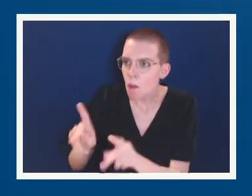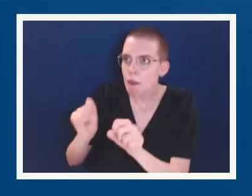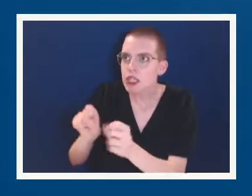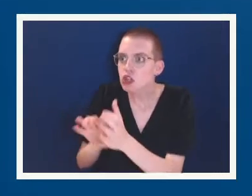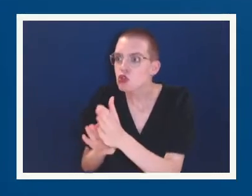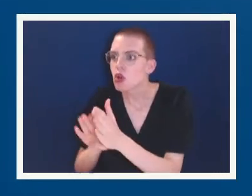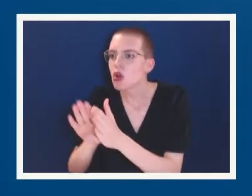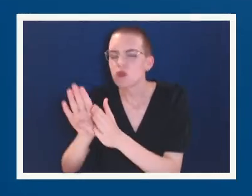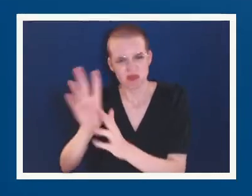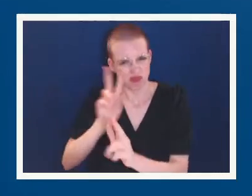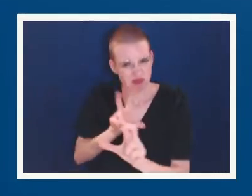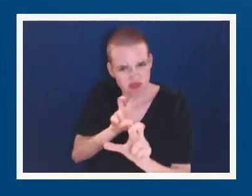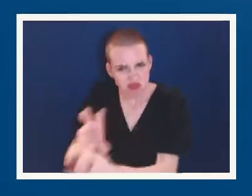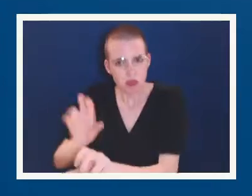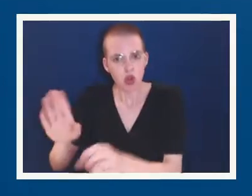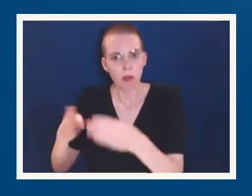freedom.